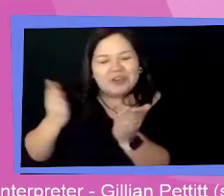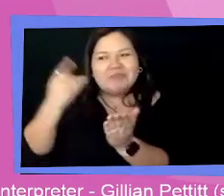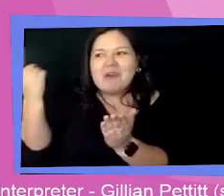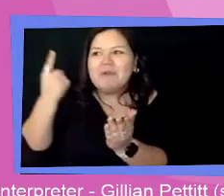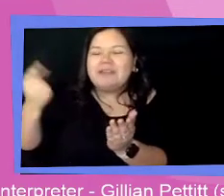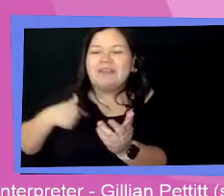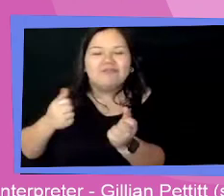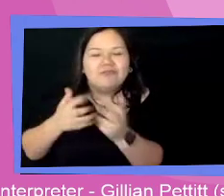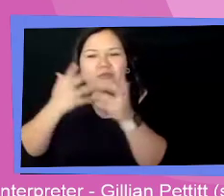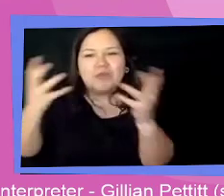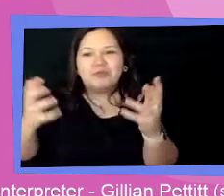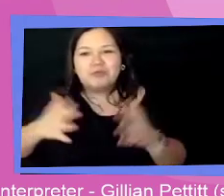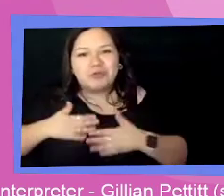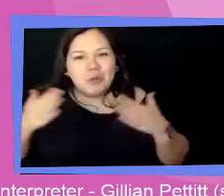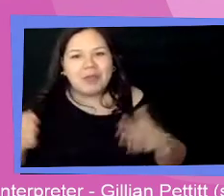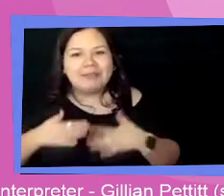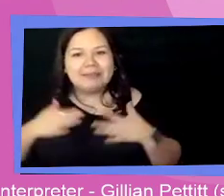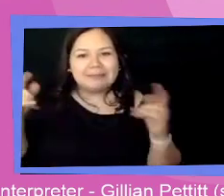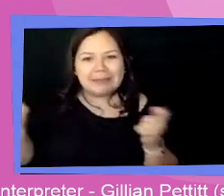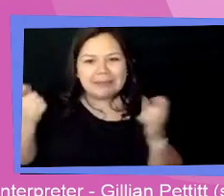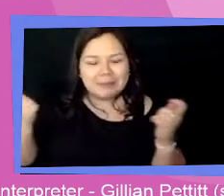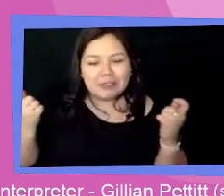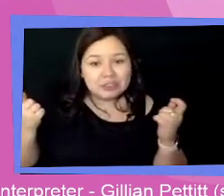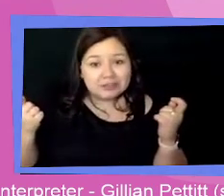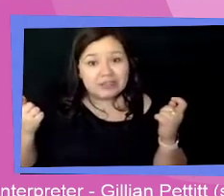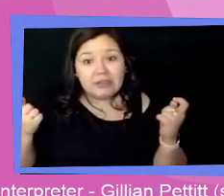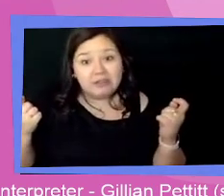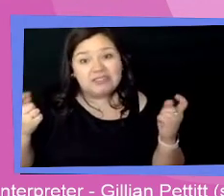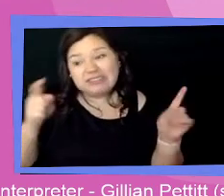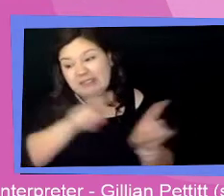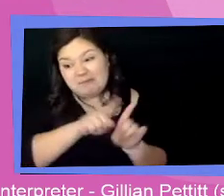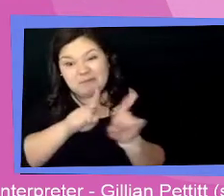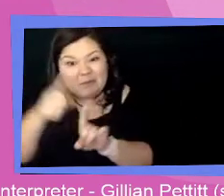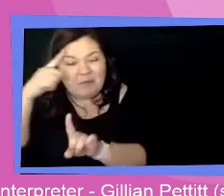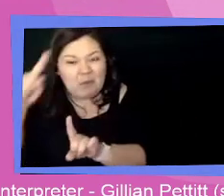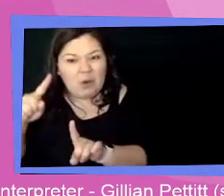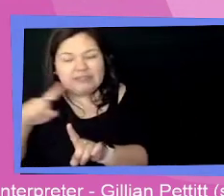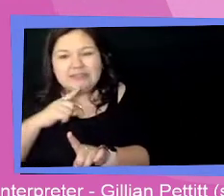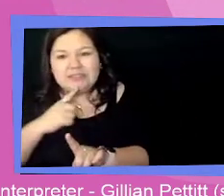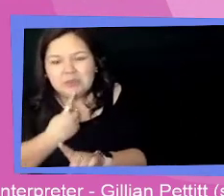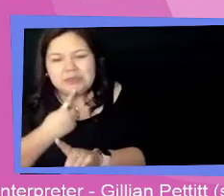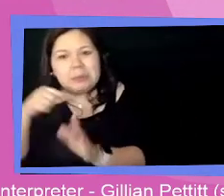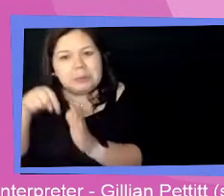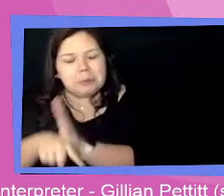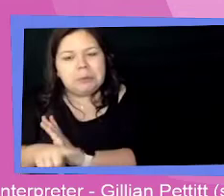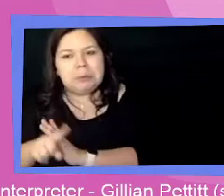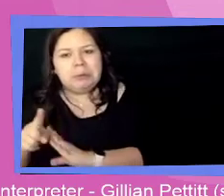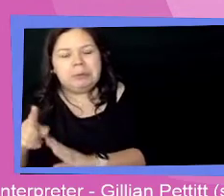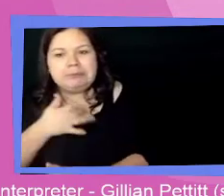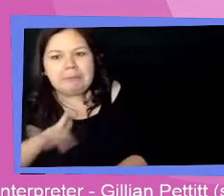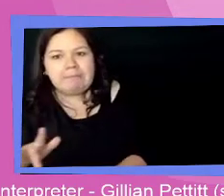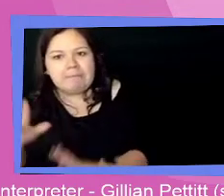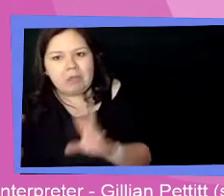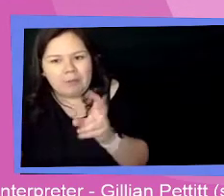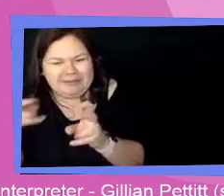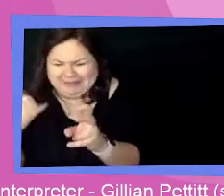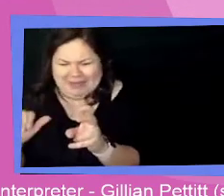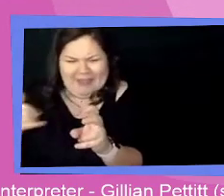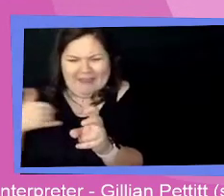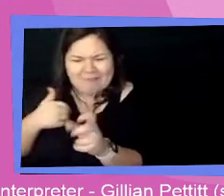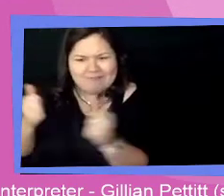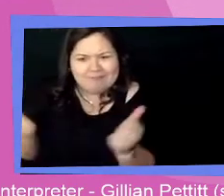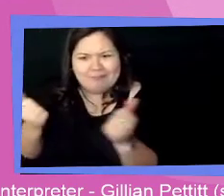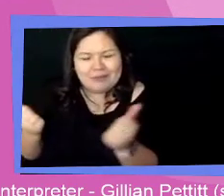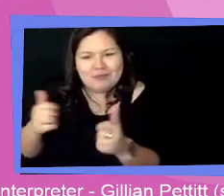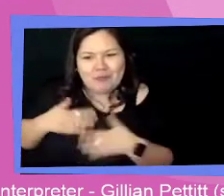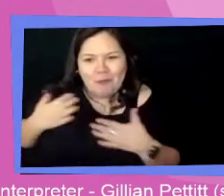joy and celebration, even when they're dealing with topics that are quite difficult. And I feel like this coming out scene was just